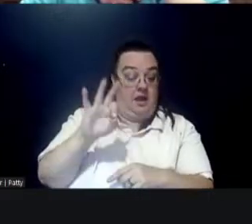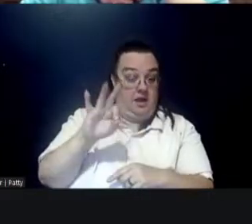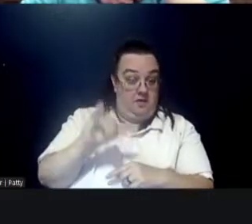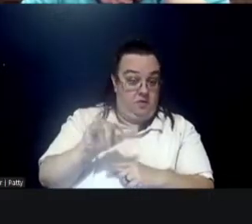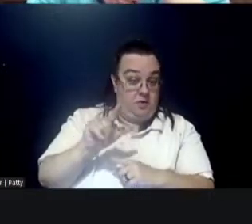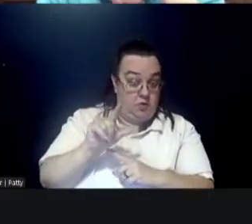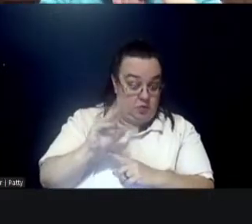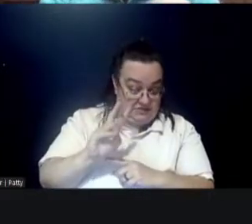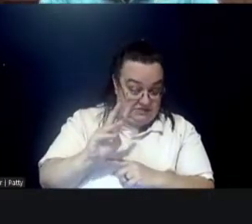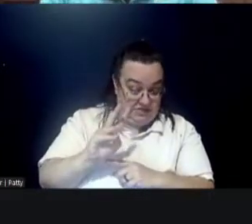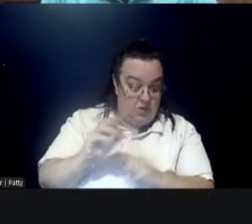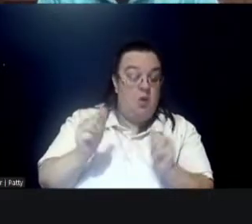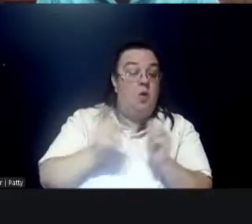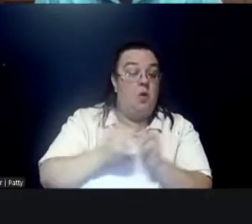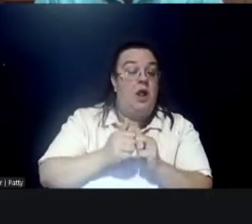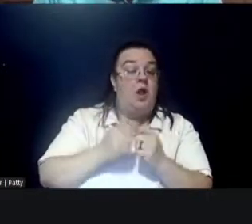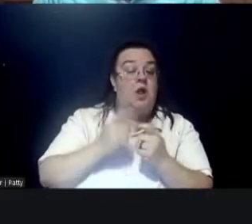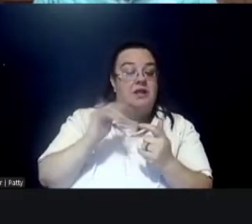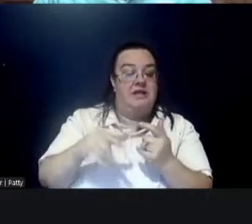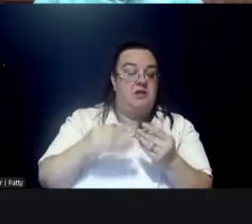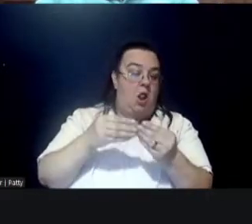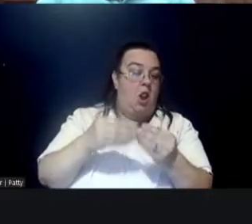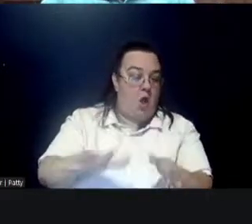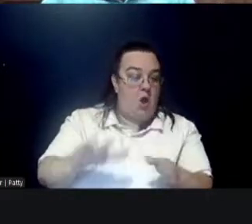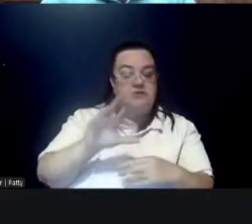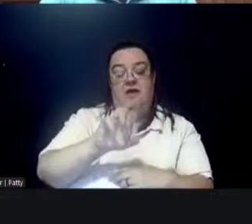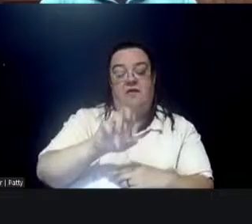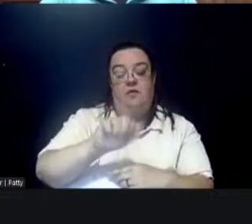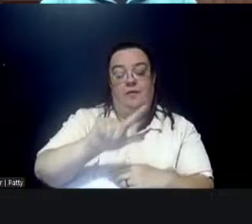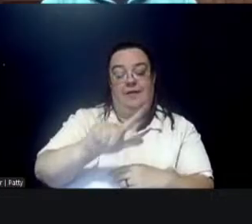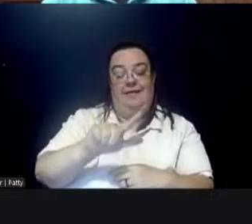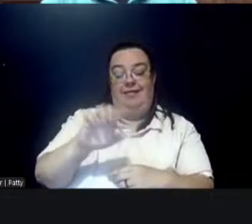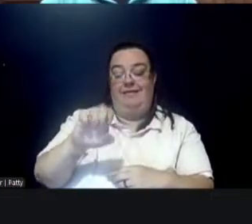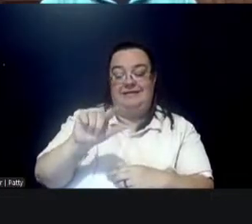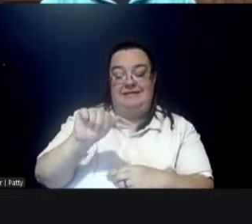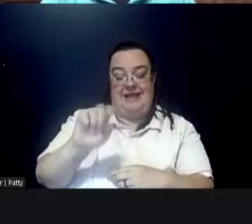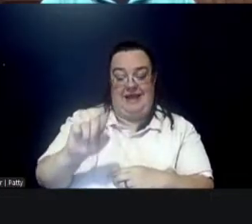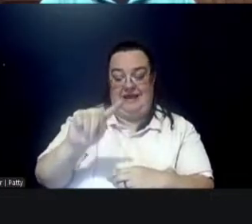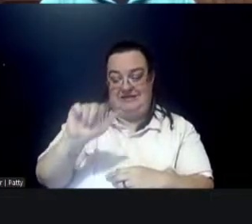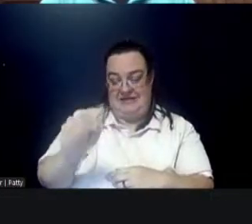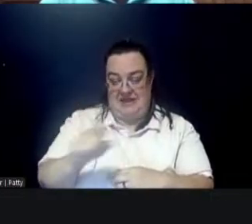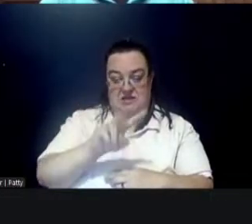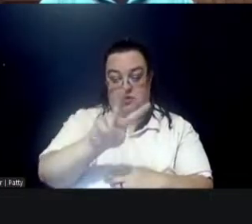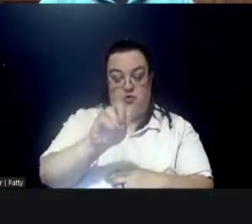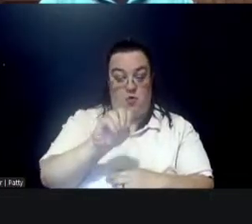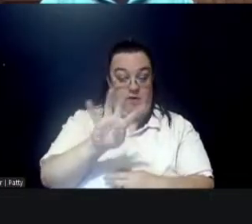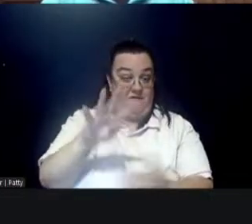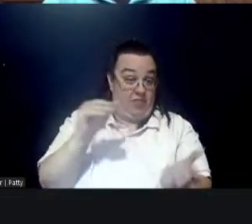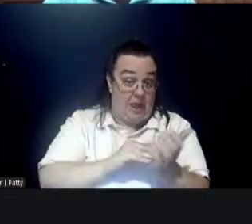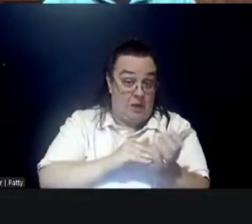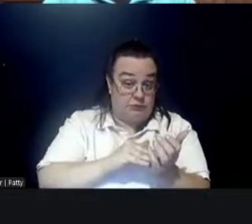26 with a loss of real estate taxes of 204,000. You lost the